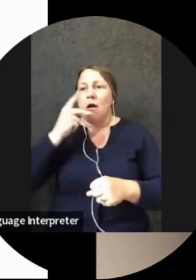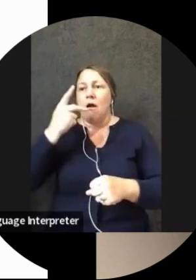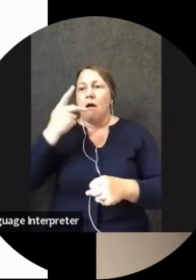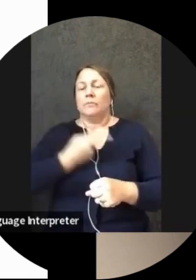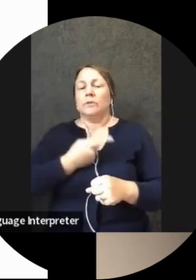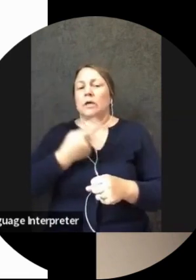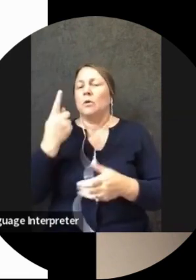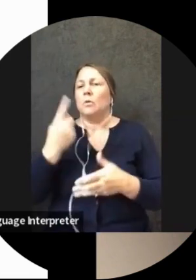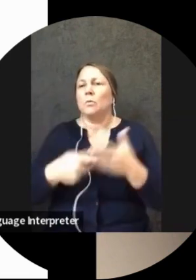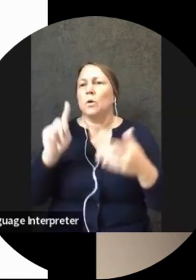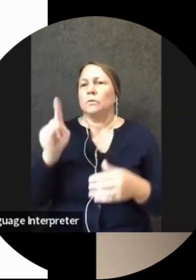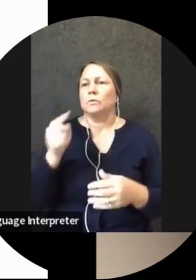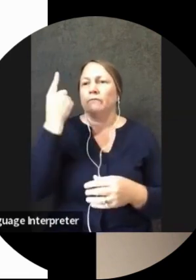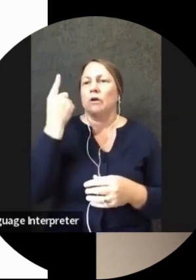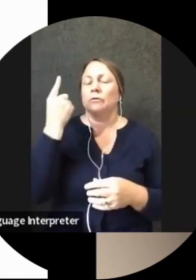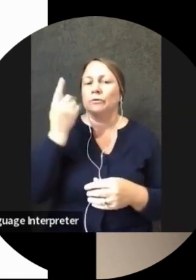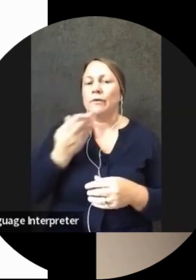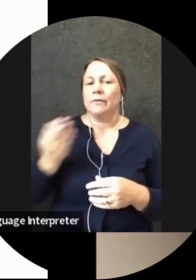Try to